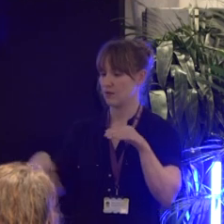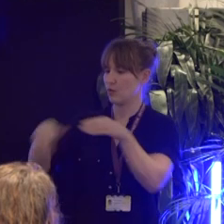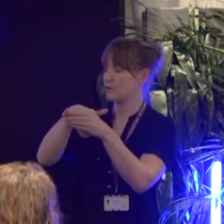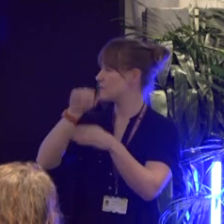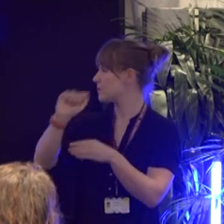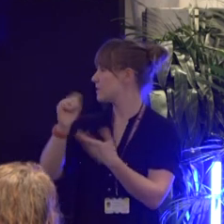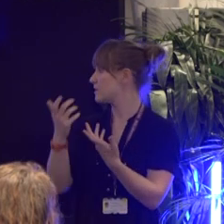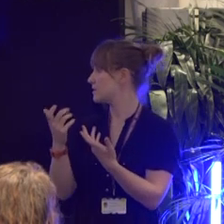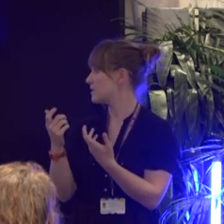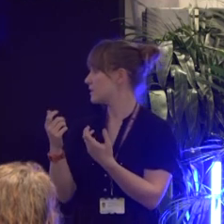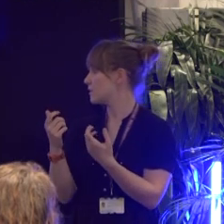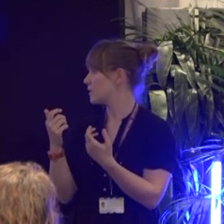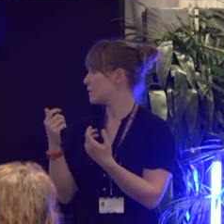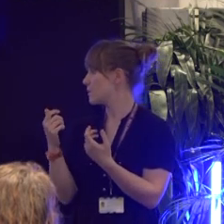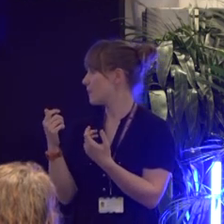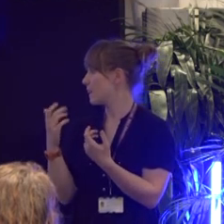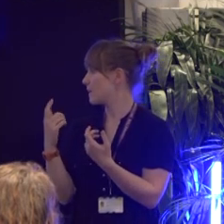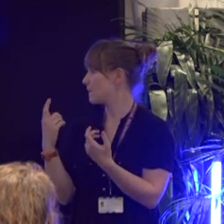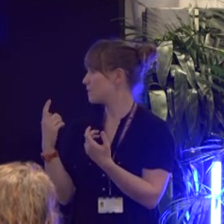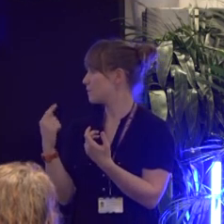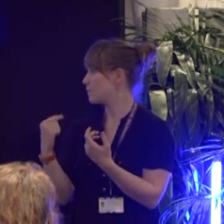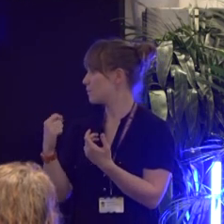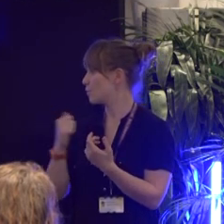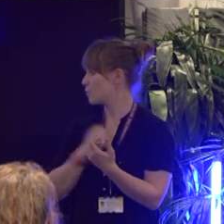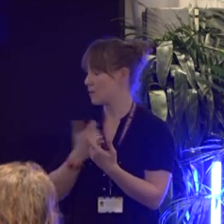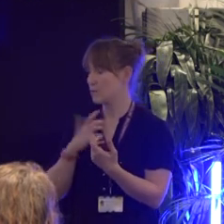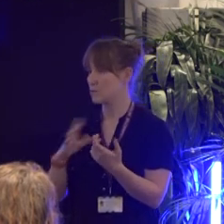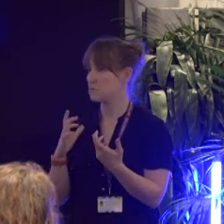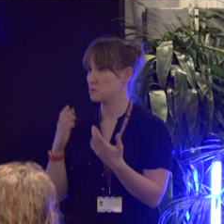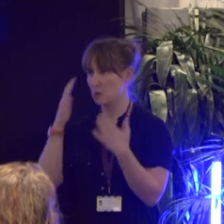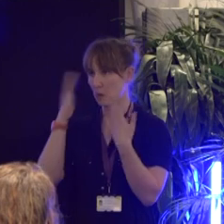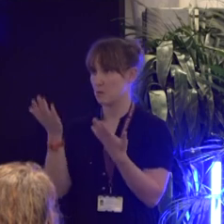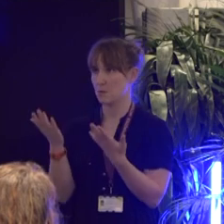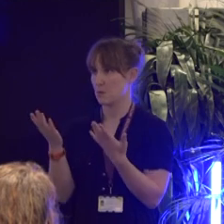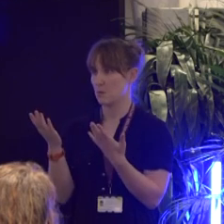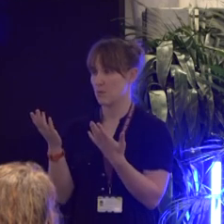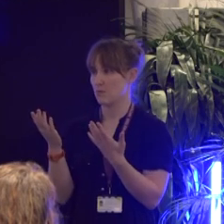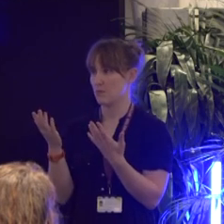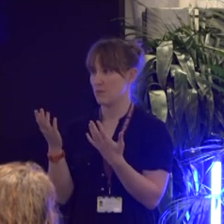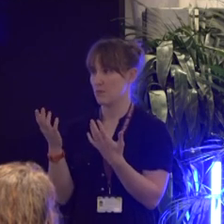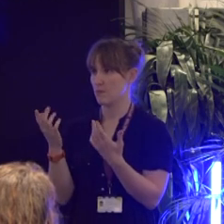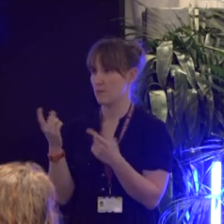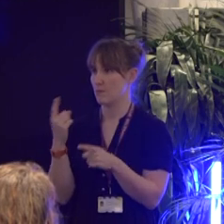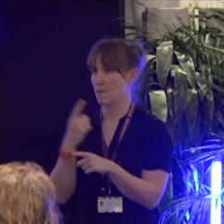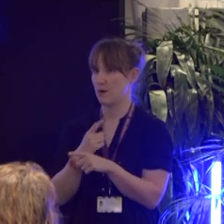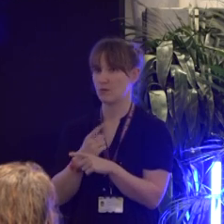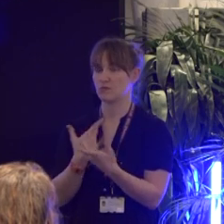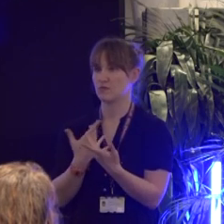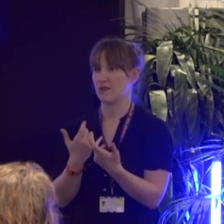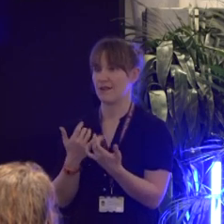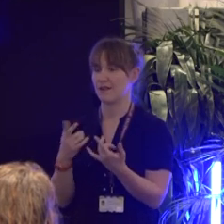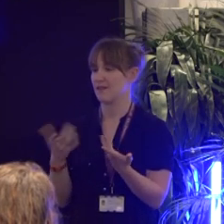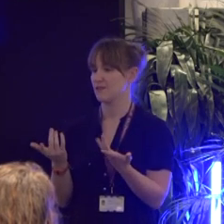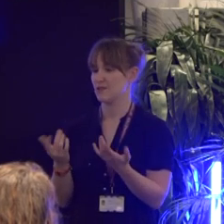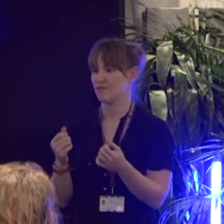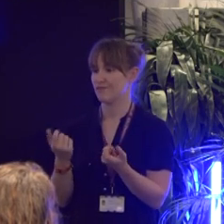agenda we want to carry, which is, you know, we'd have to know anything about their orientation, whether people